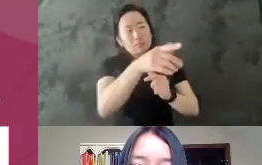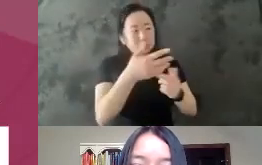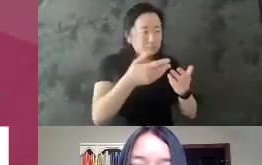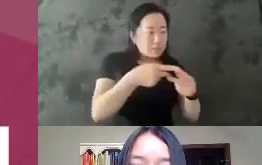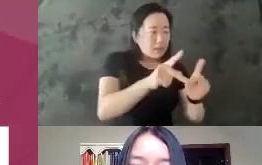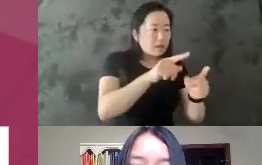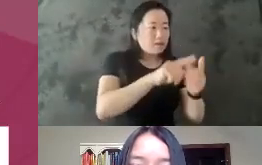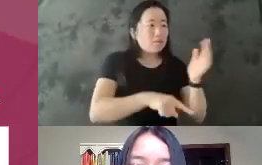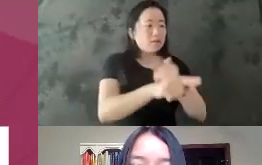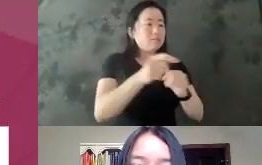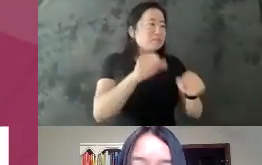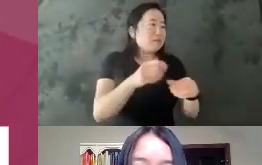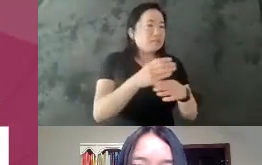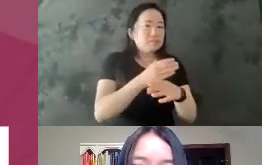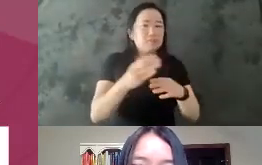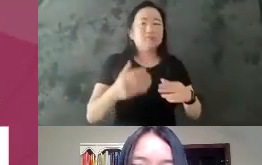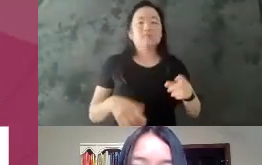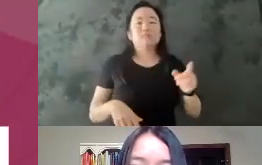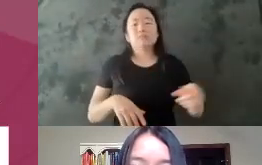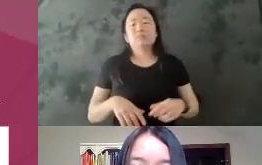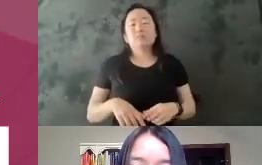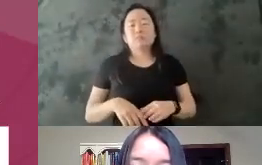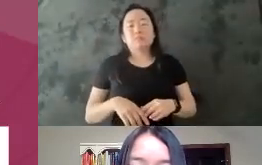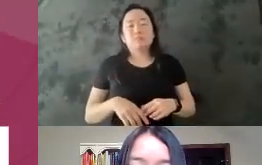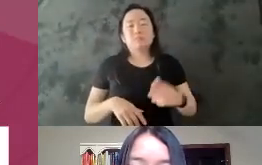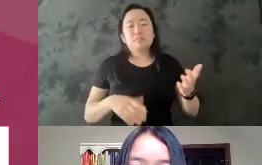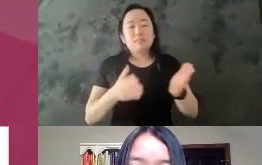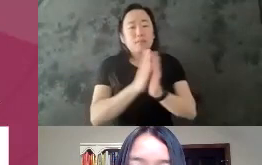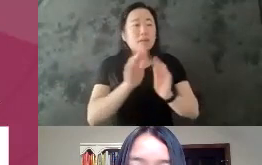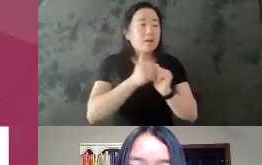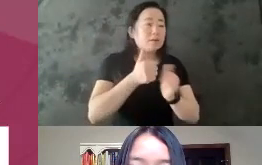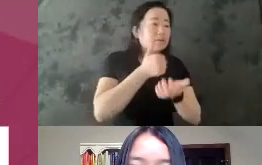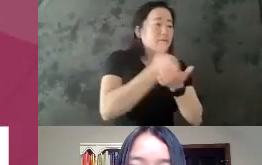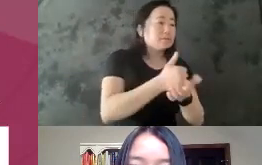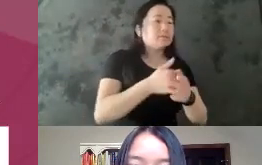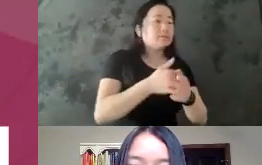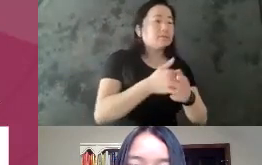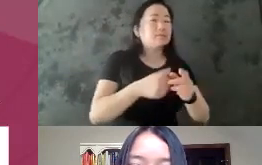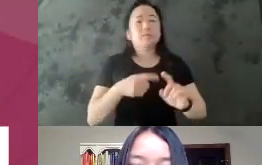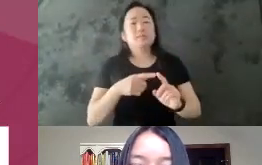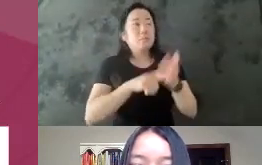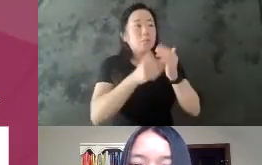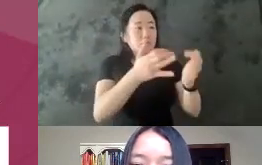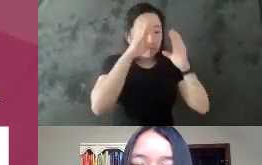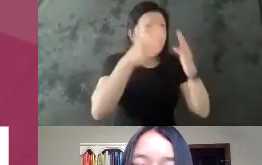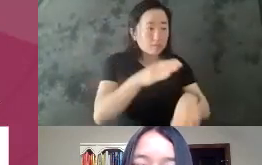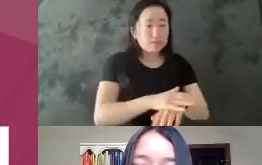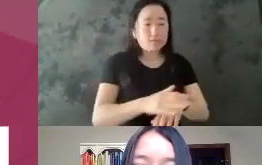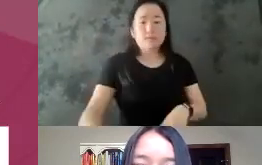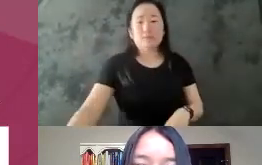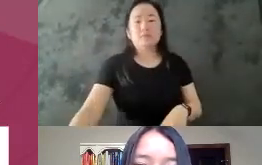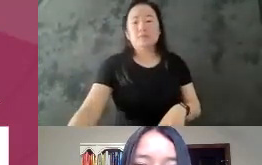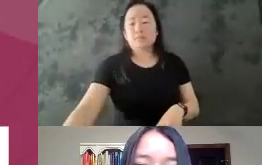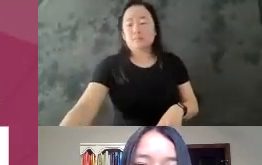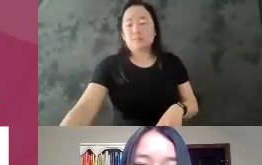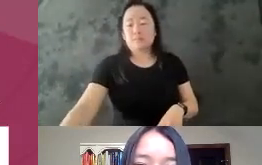sharing. Right. And also asking them, how can I help? What would you like to focus on today? So asking for that permission,